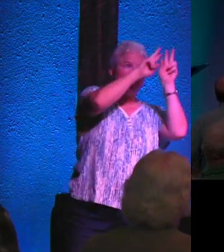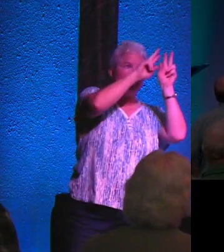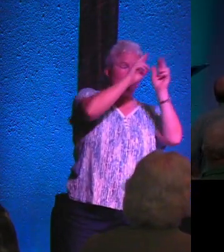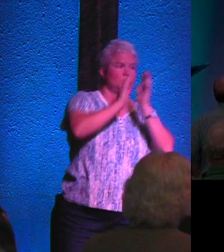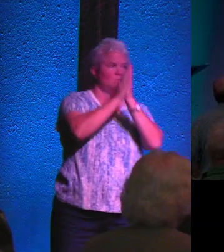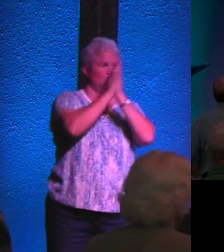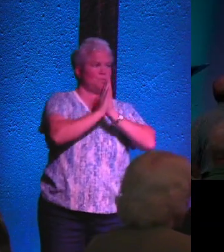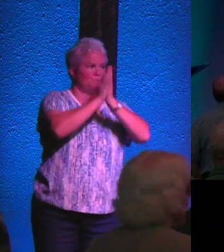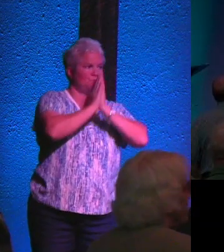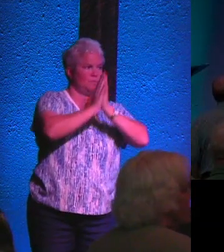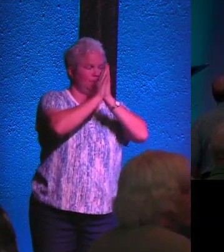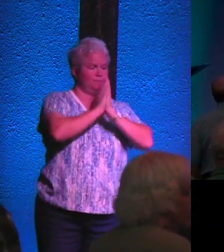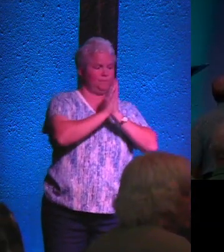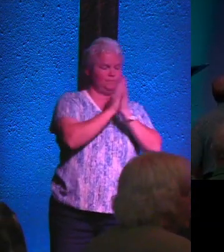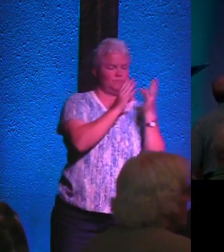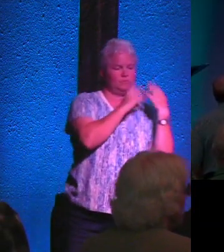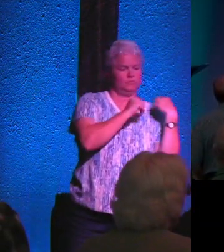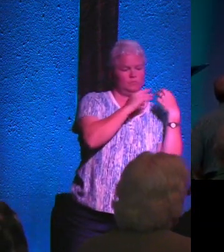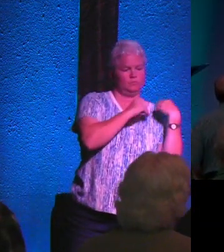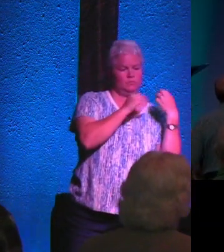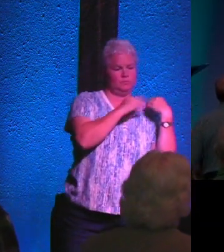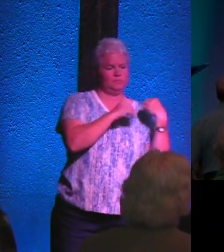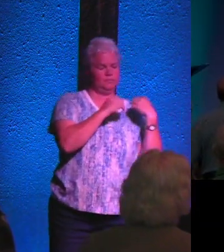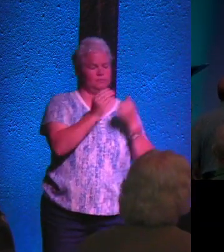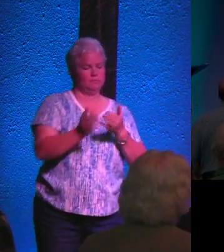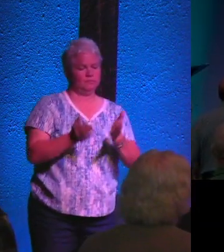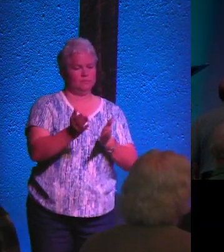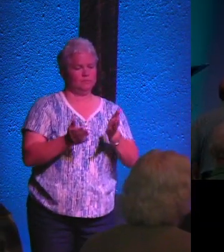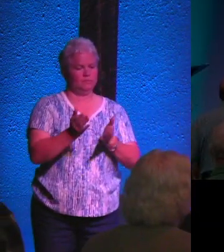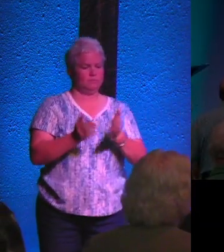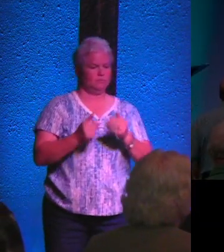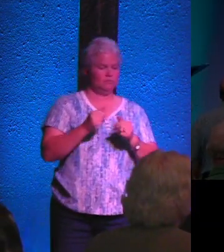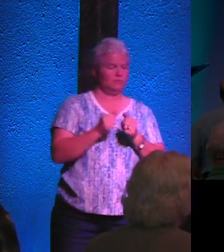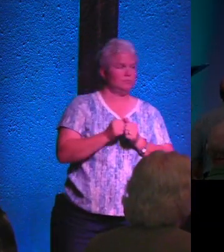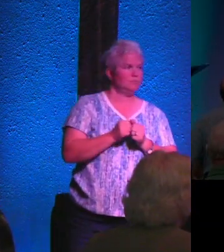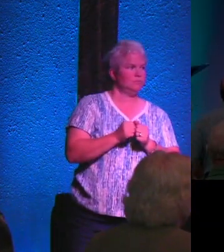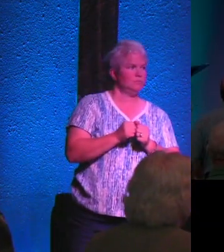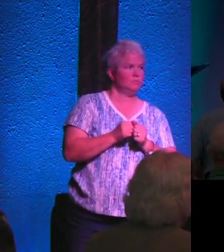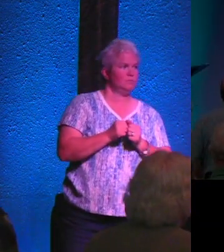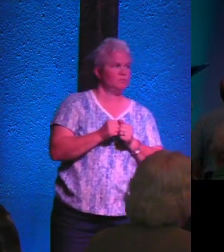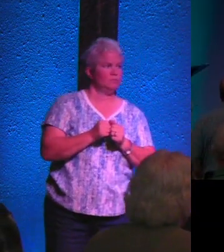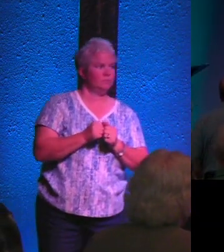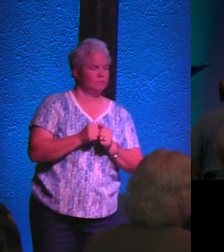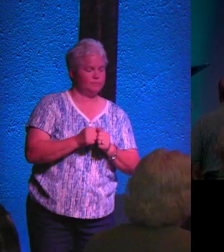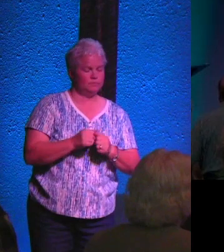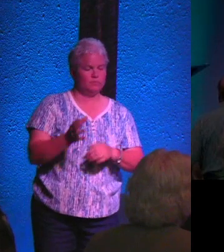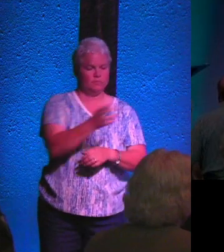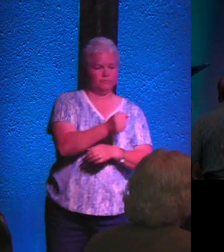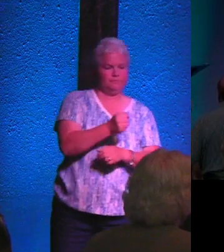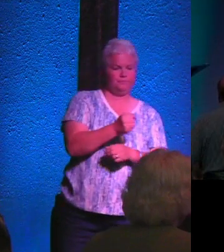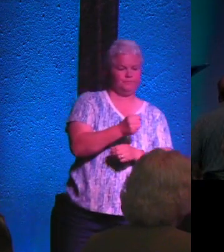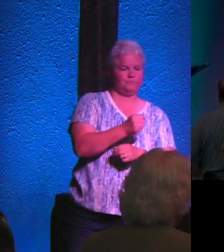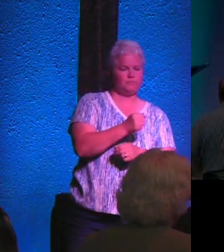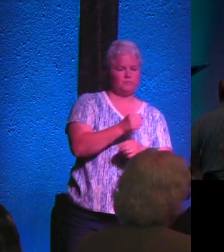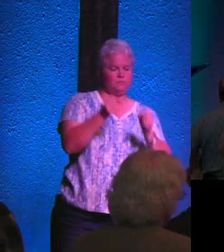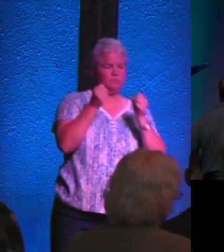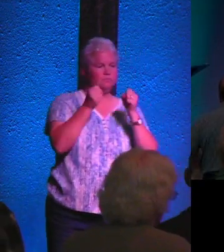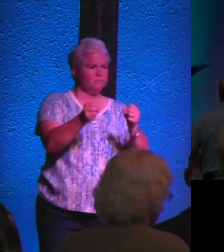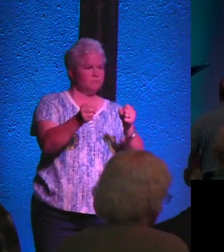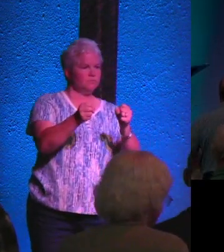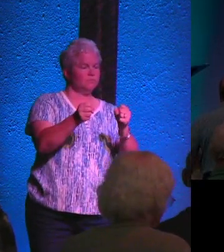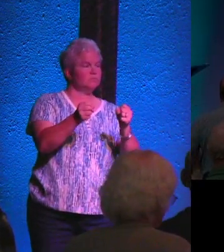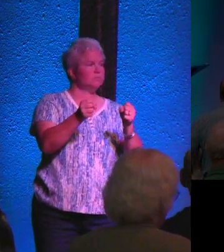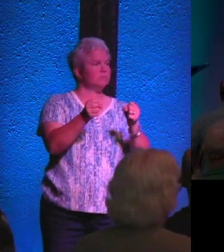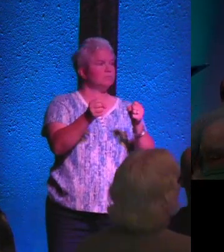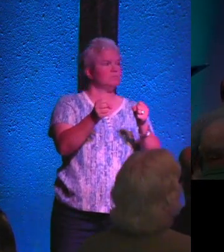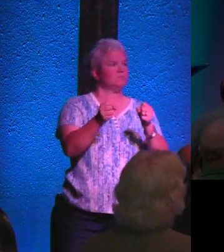the worship, the desire to serve Him, we got to be contagious with it, and we got to take it to the